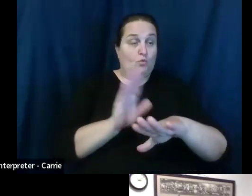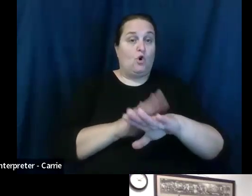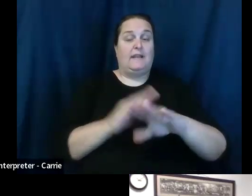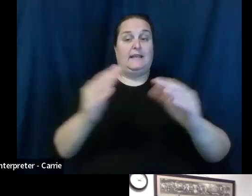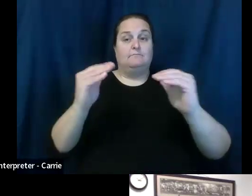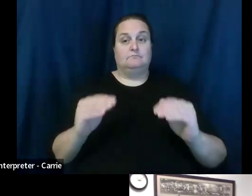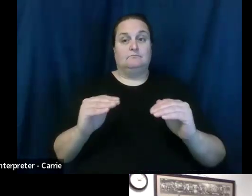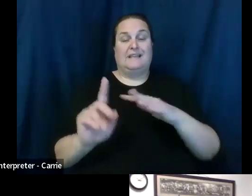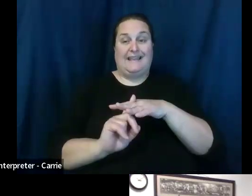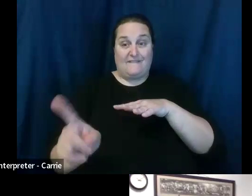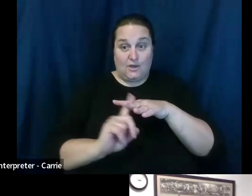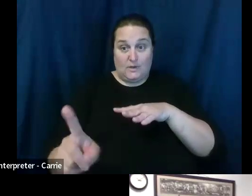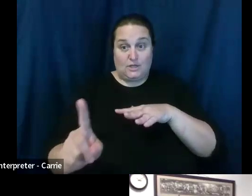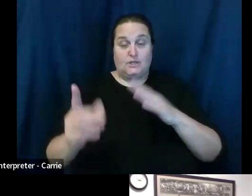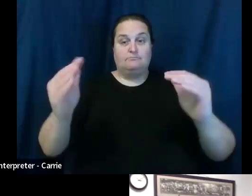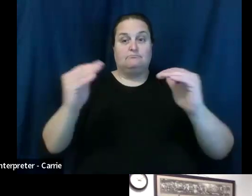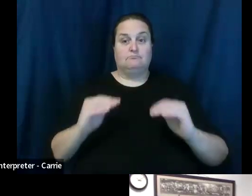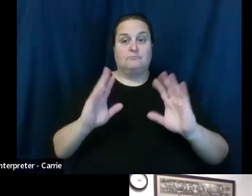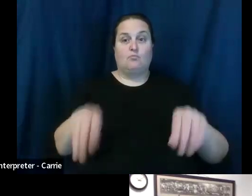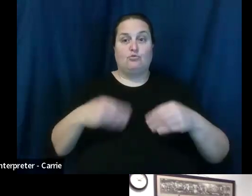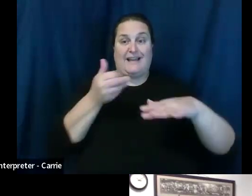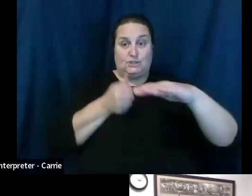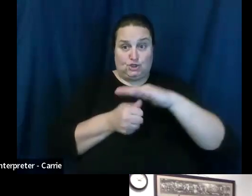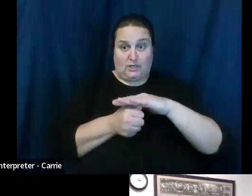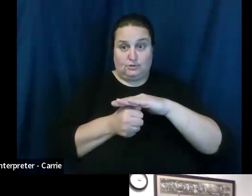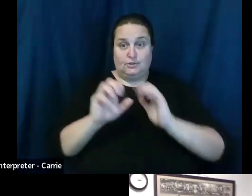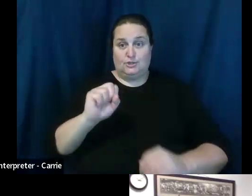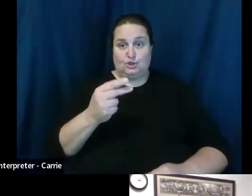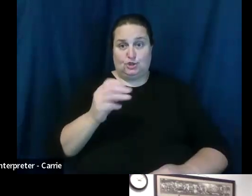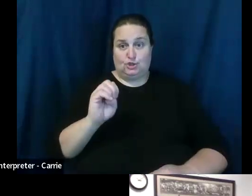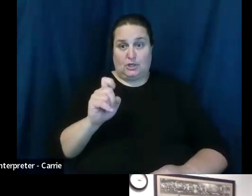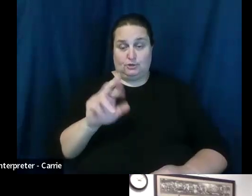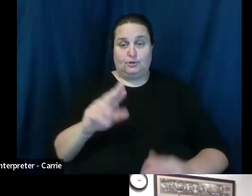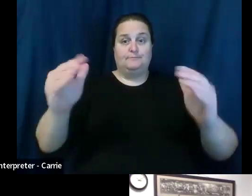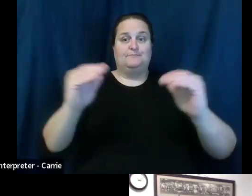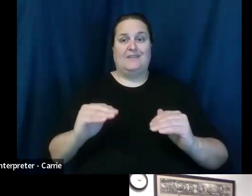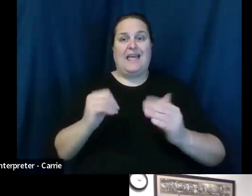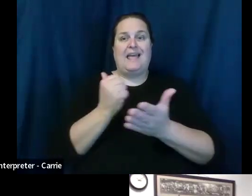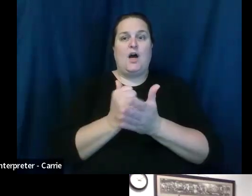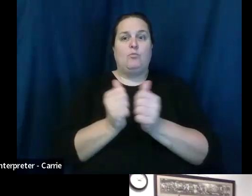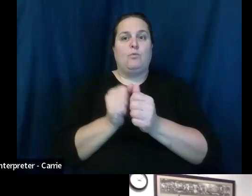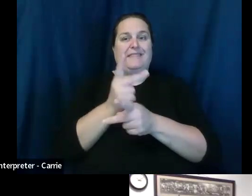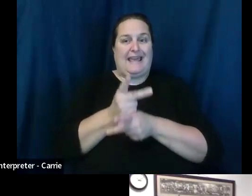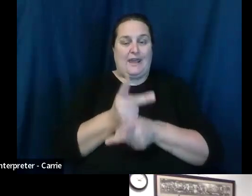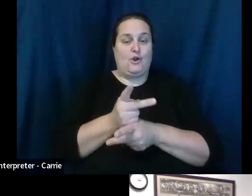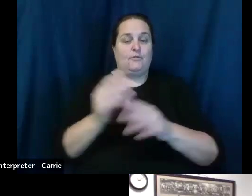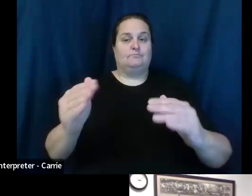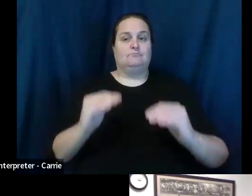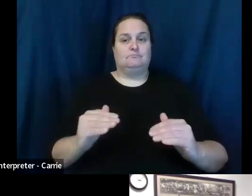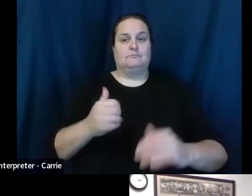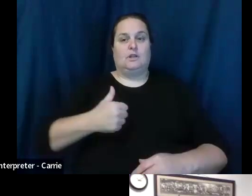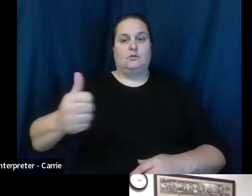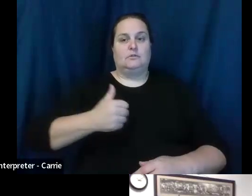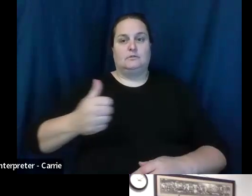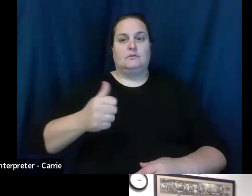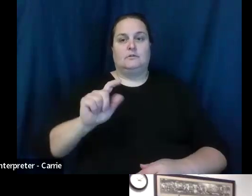evacuation, providing shelter, help with care, and transportation.